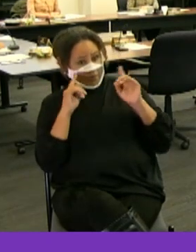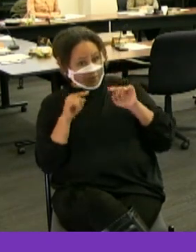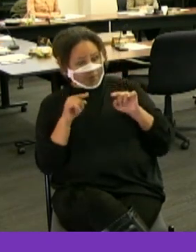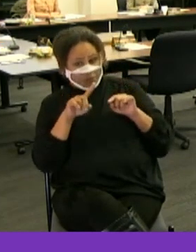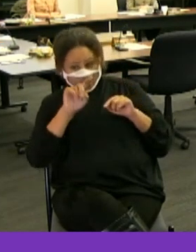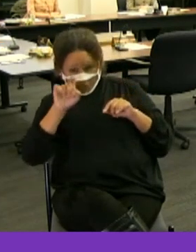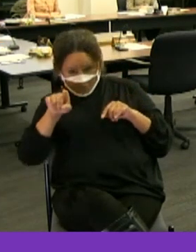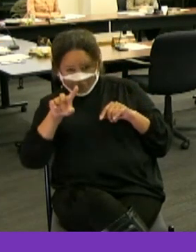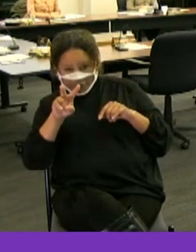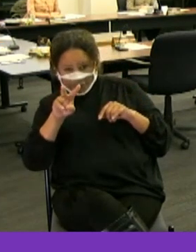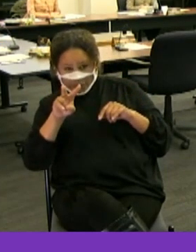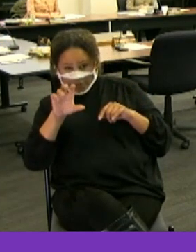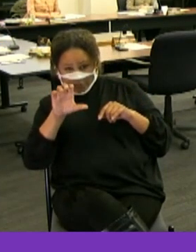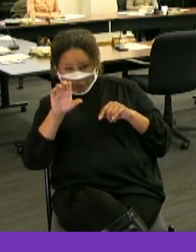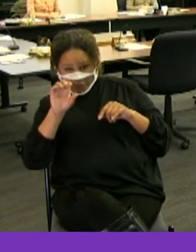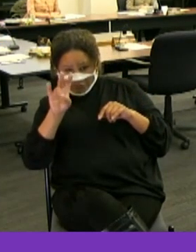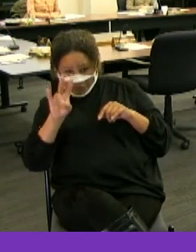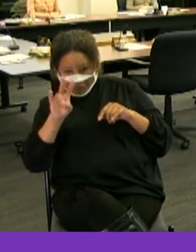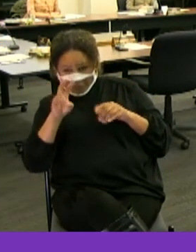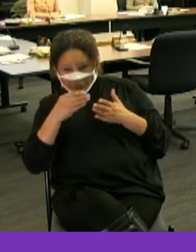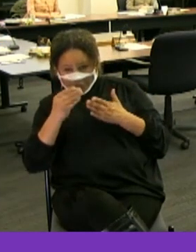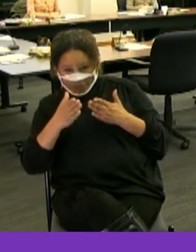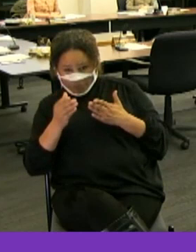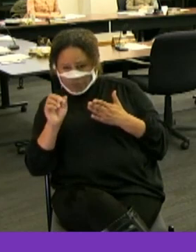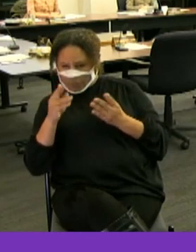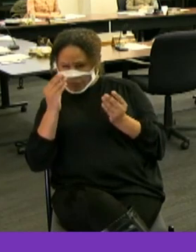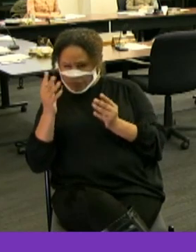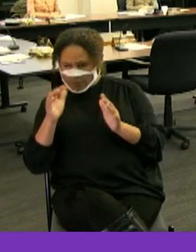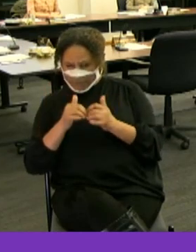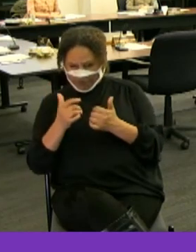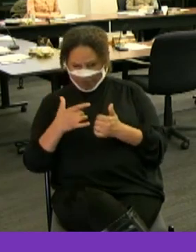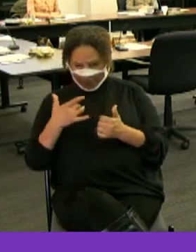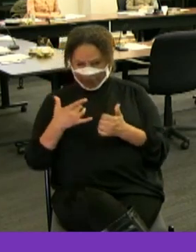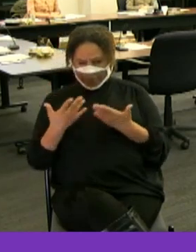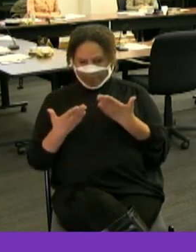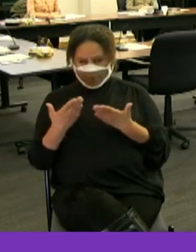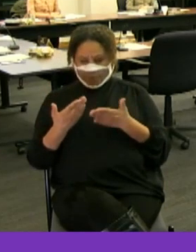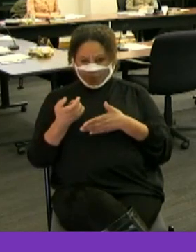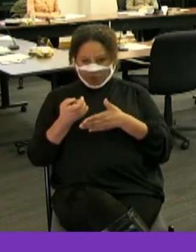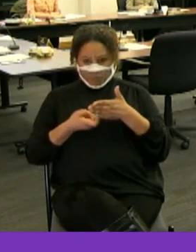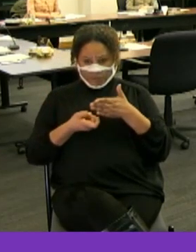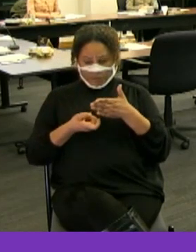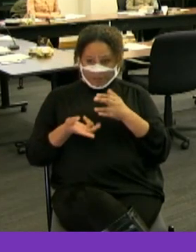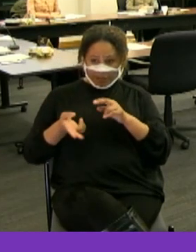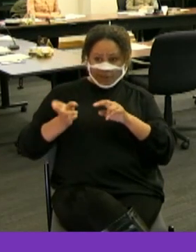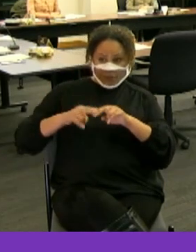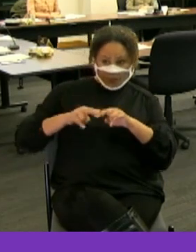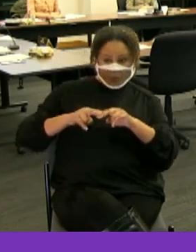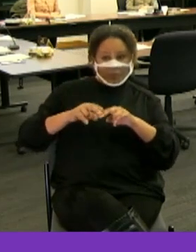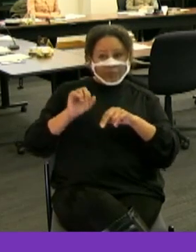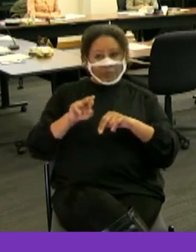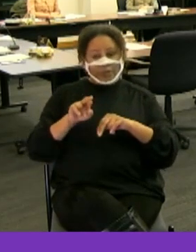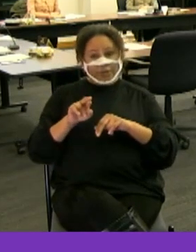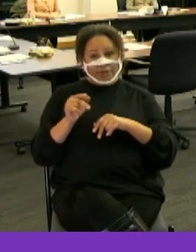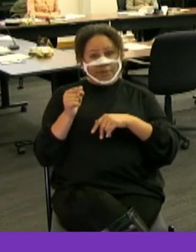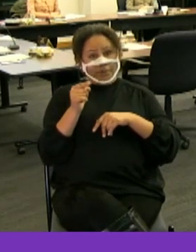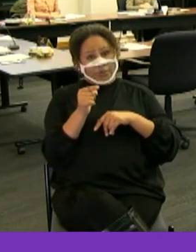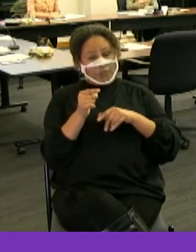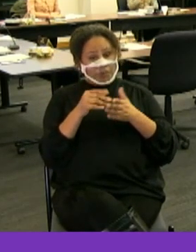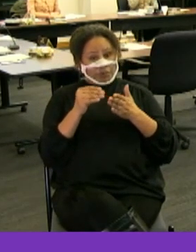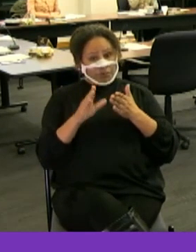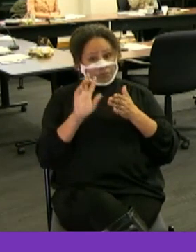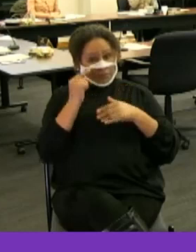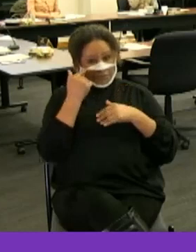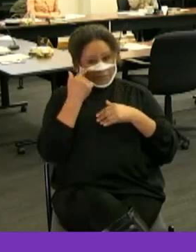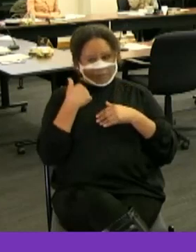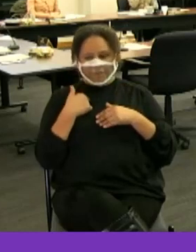these 207 students or did you inform them how they felt about a possible tuition increase, or did you just go to the student government?